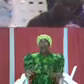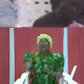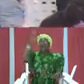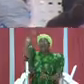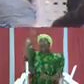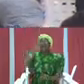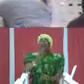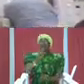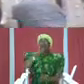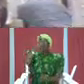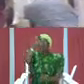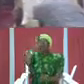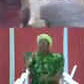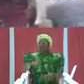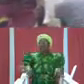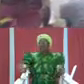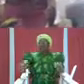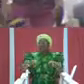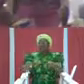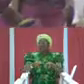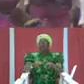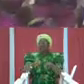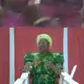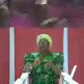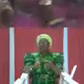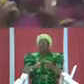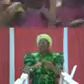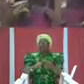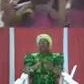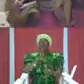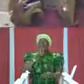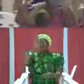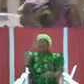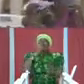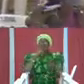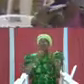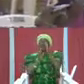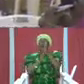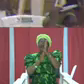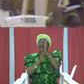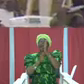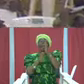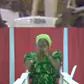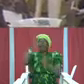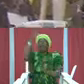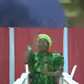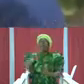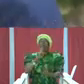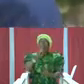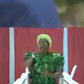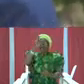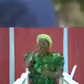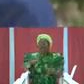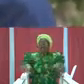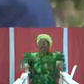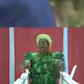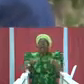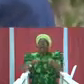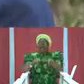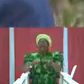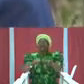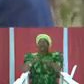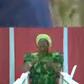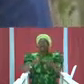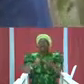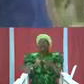Redeemer. You are worthy to be praised. You are